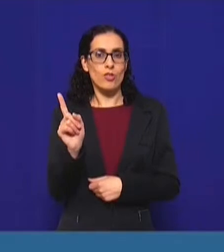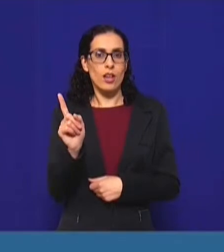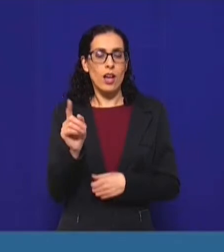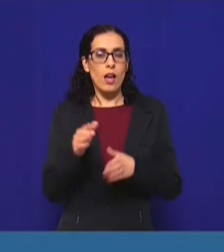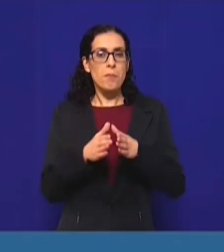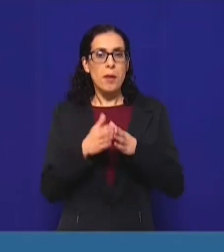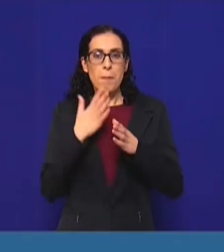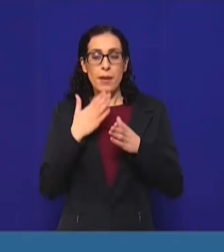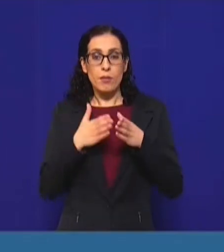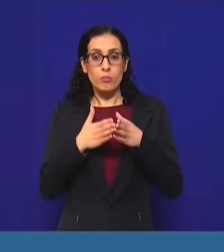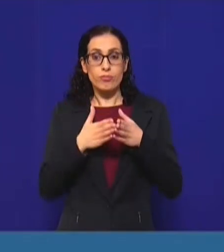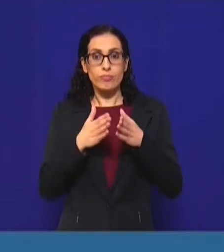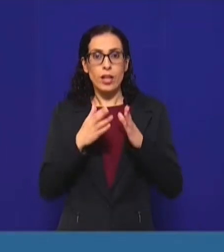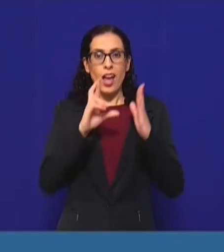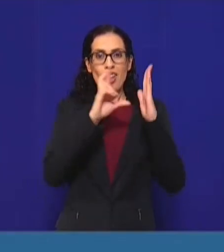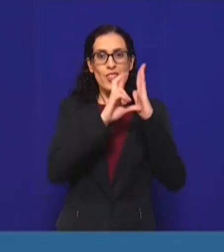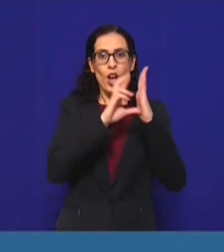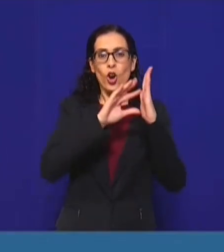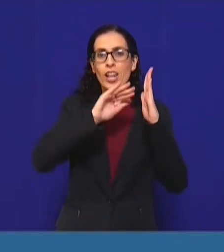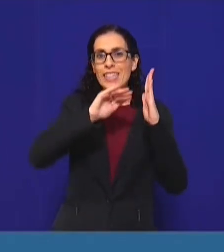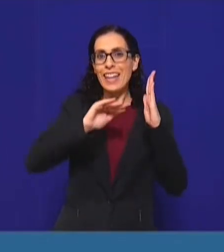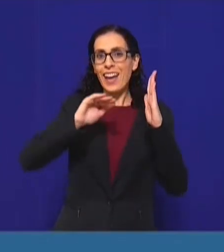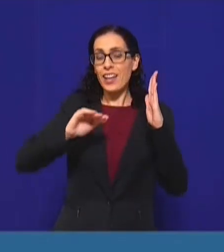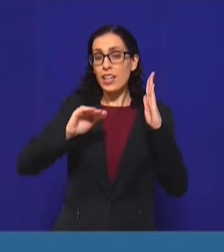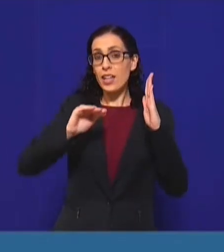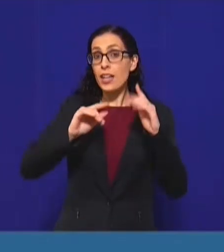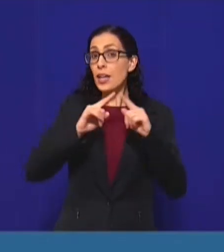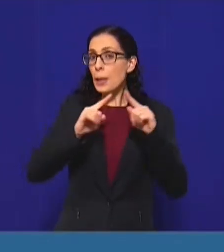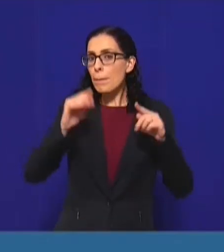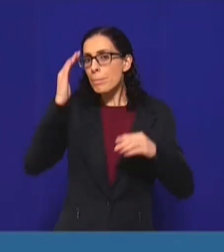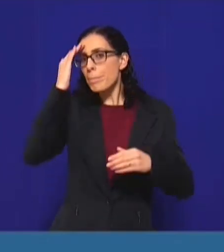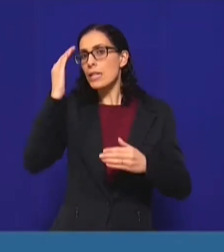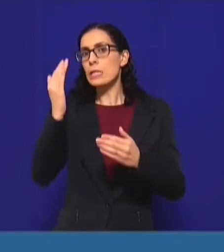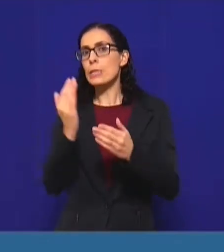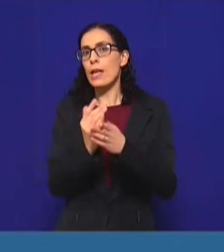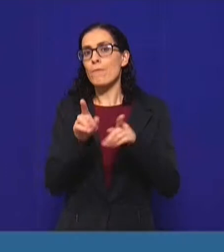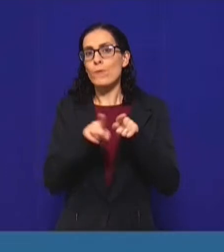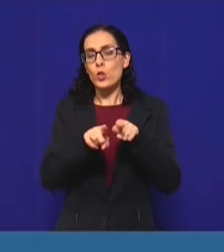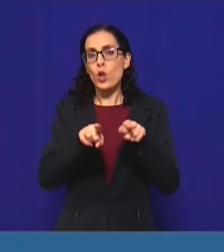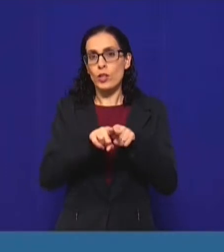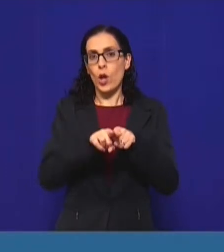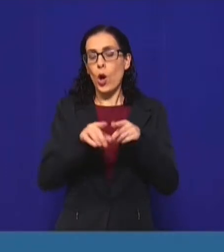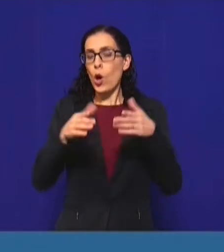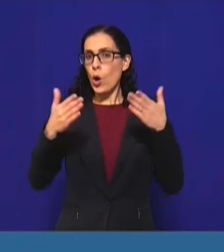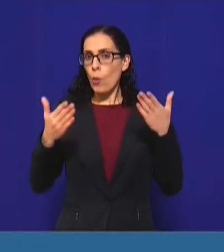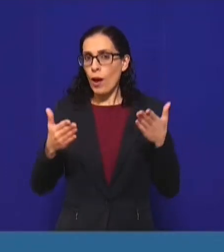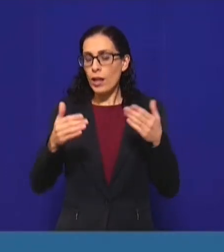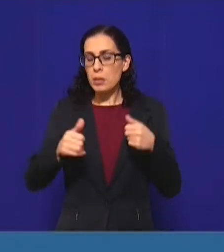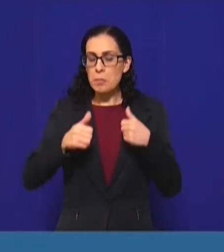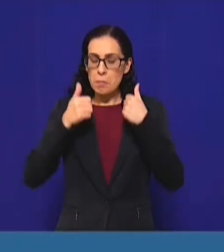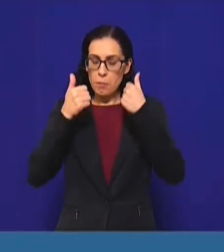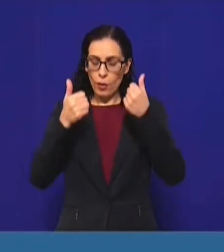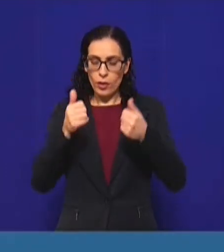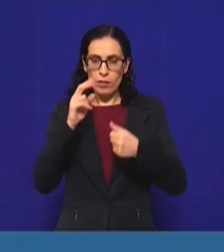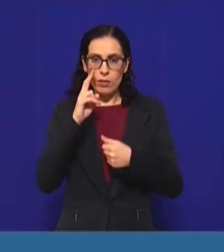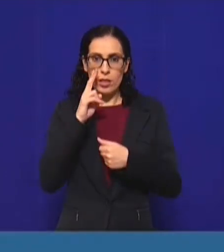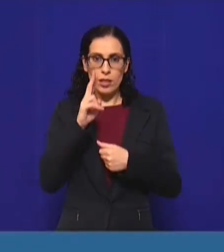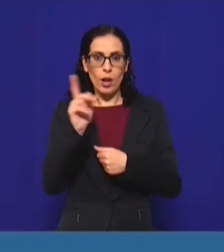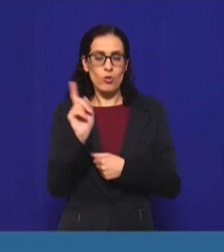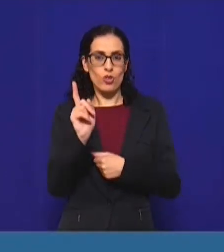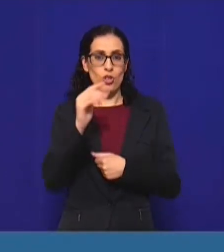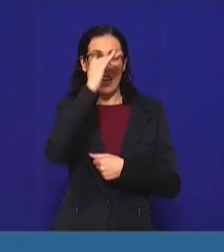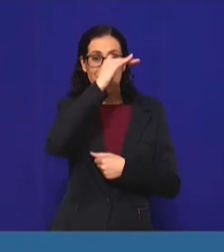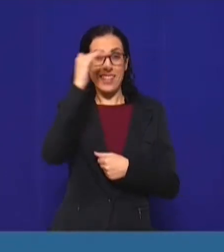wkoll minn dawn il-miżuri b'mod li jkun sigur ħafna. U allura rridu nassiguraw li dawn il-homes